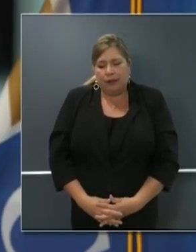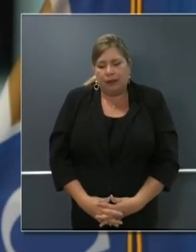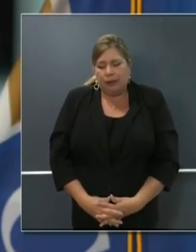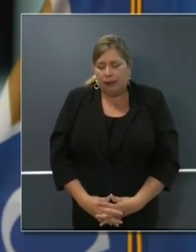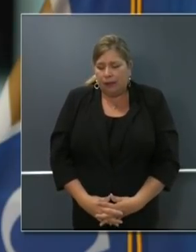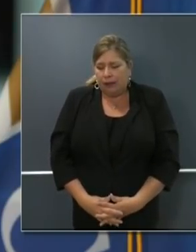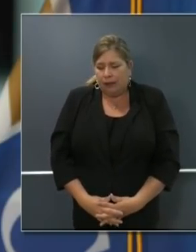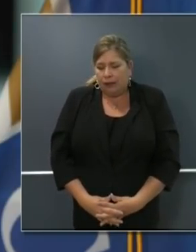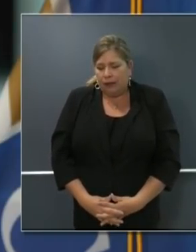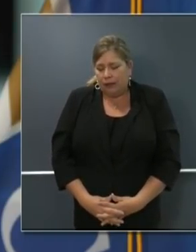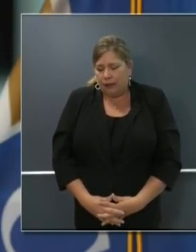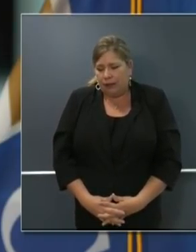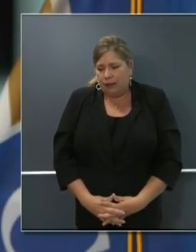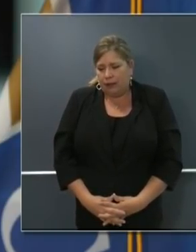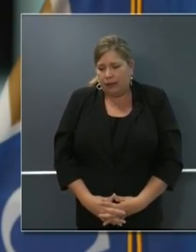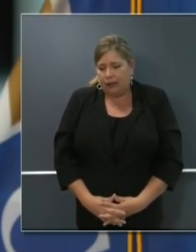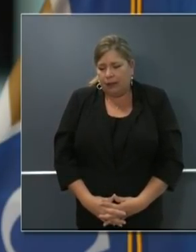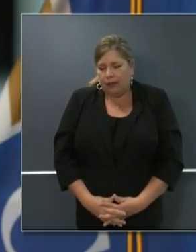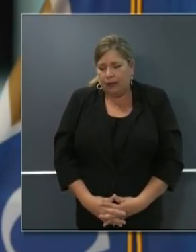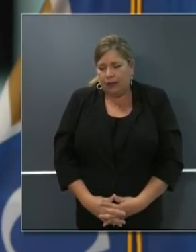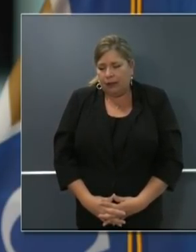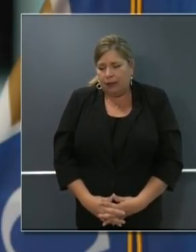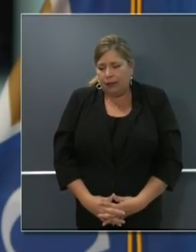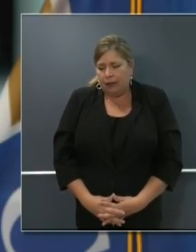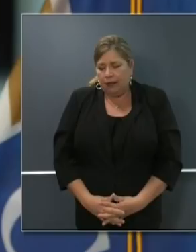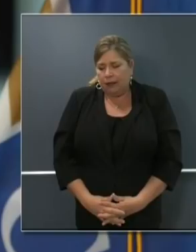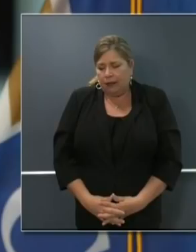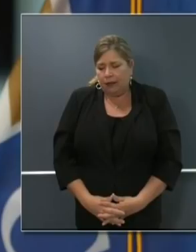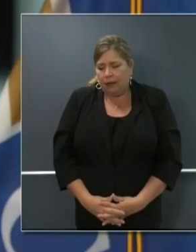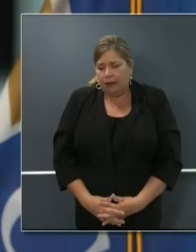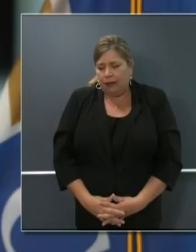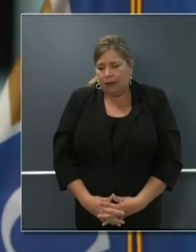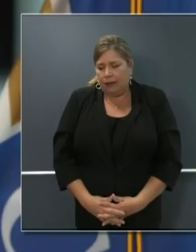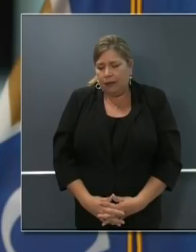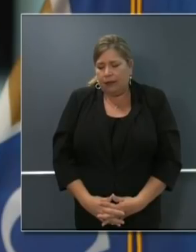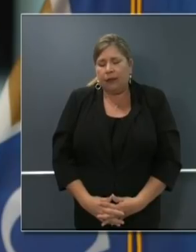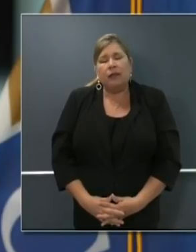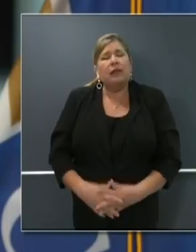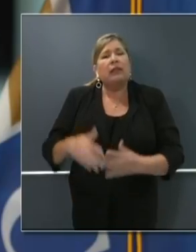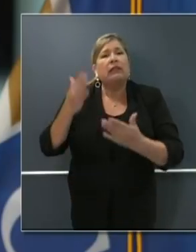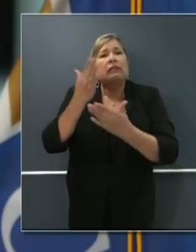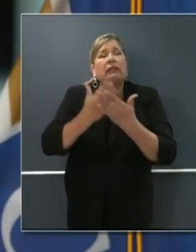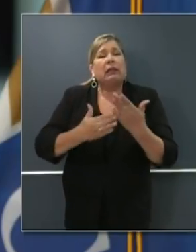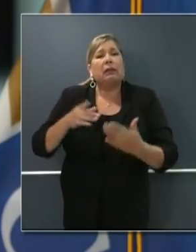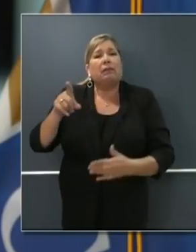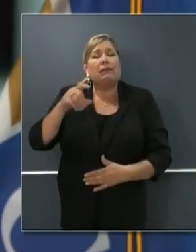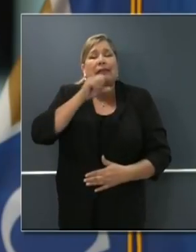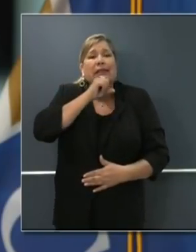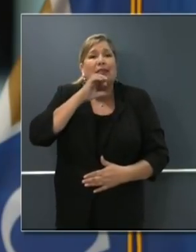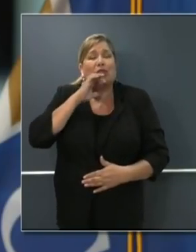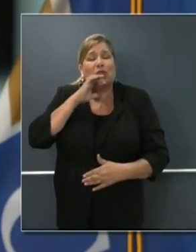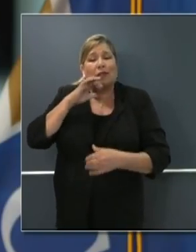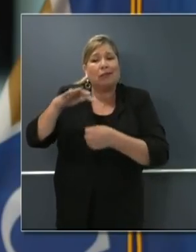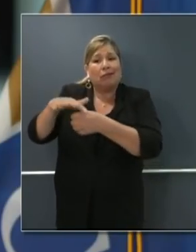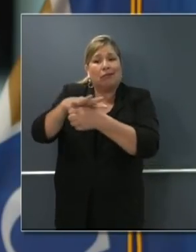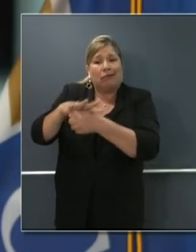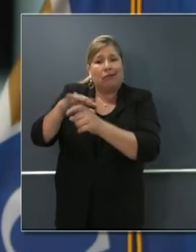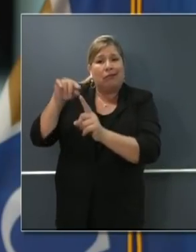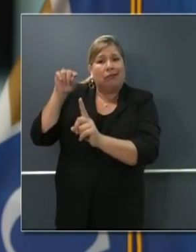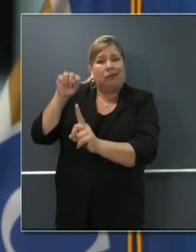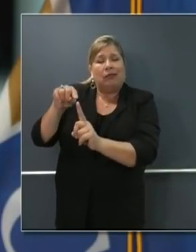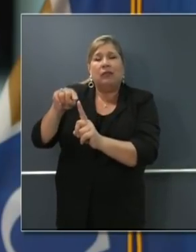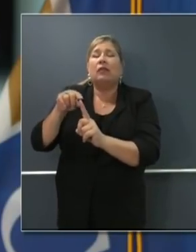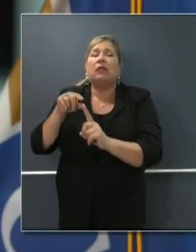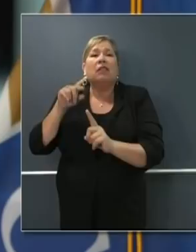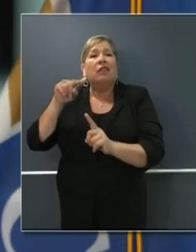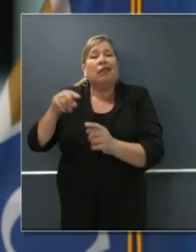several, including Magnolia Rehab, are currently under investigation for their handling of COVID-19. My question is, are you considering immunity for